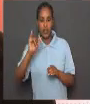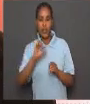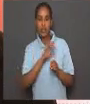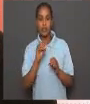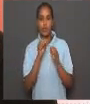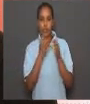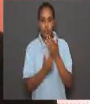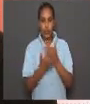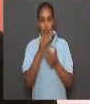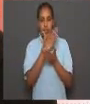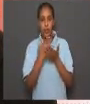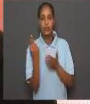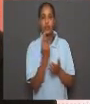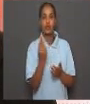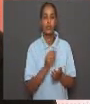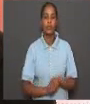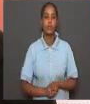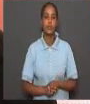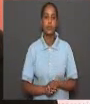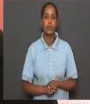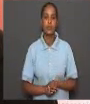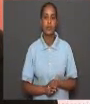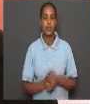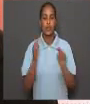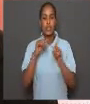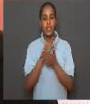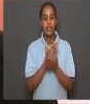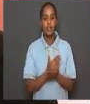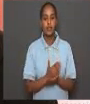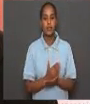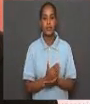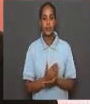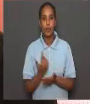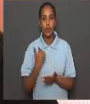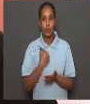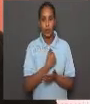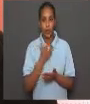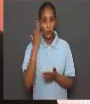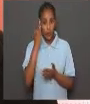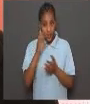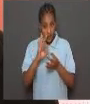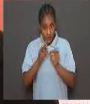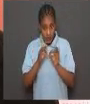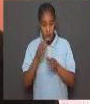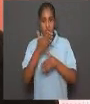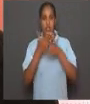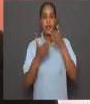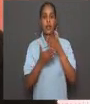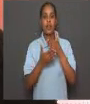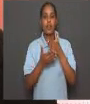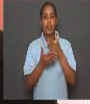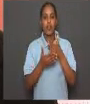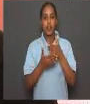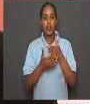discussed some of its uses. In today's lesson, we will explain the steps in